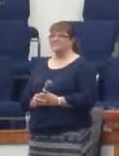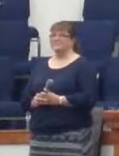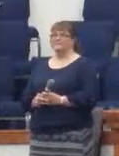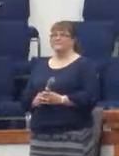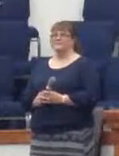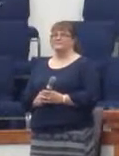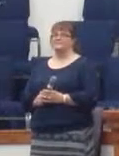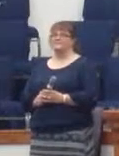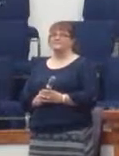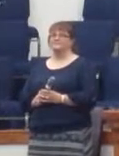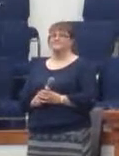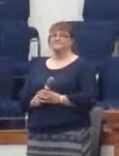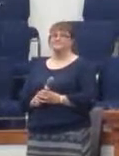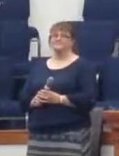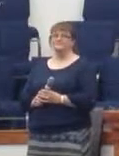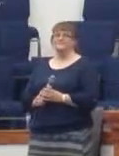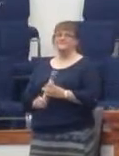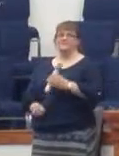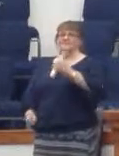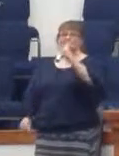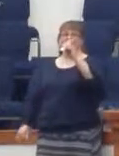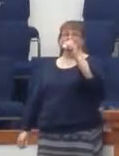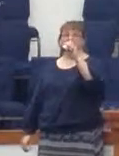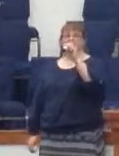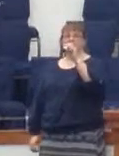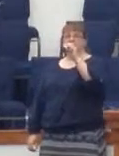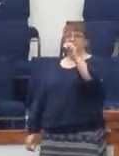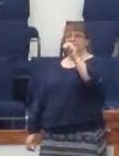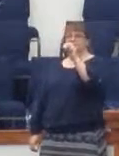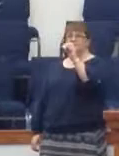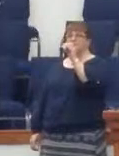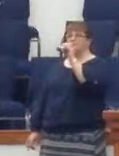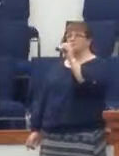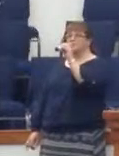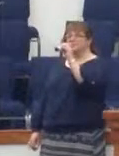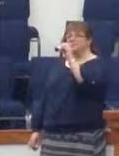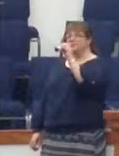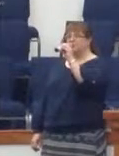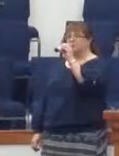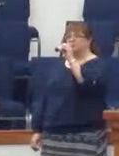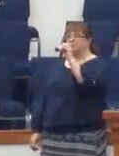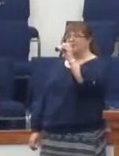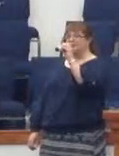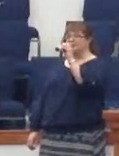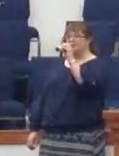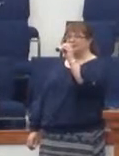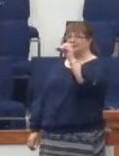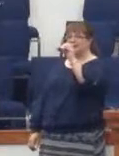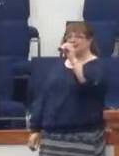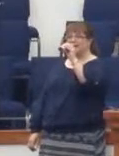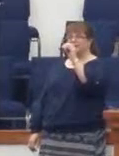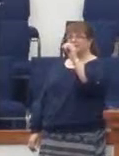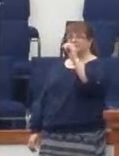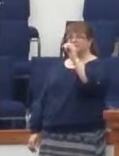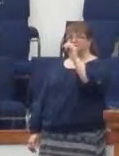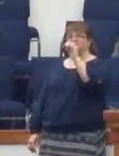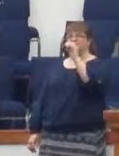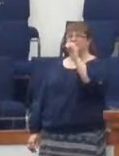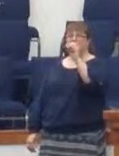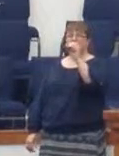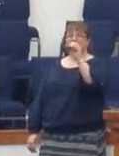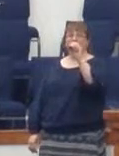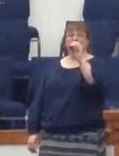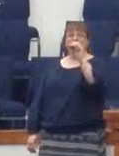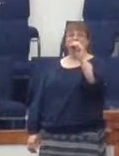I don't believe he can heal a man so lame. Suppose that third man said, I hate to